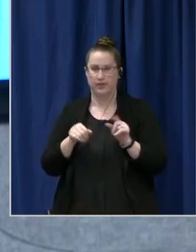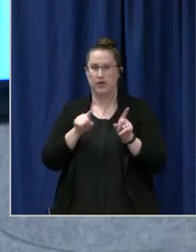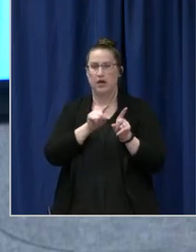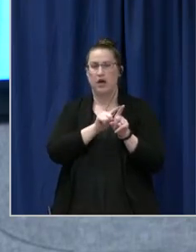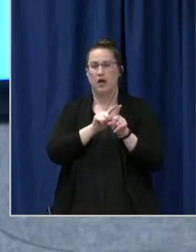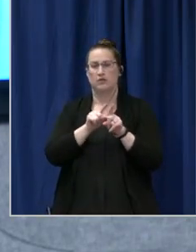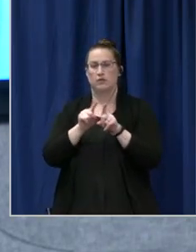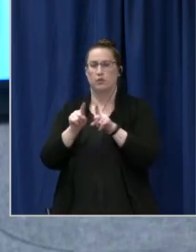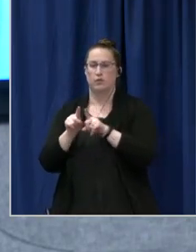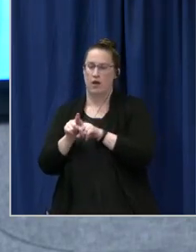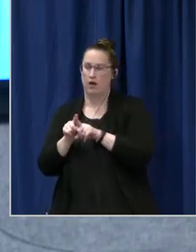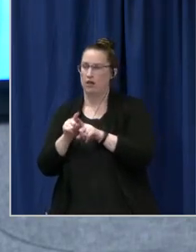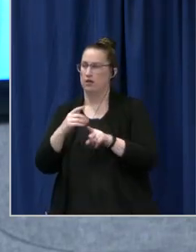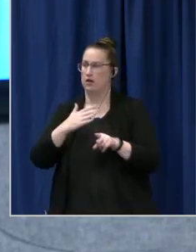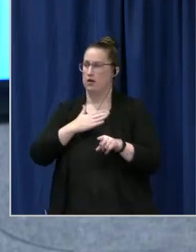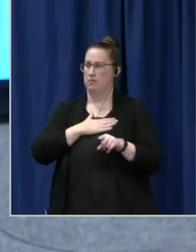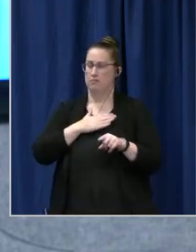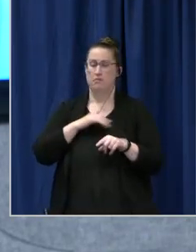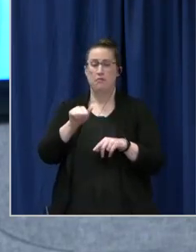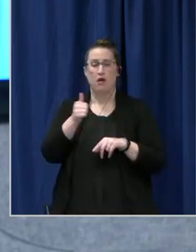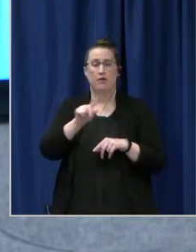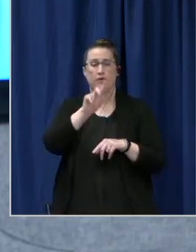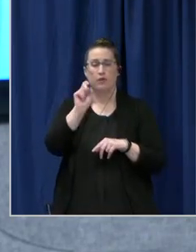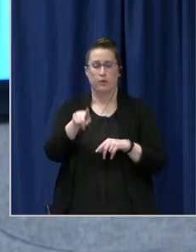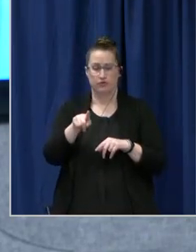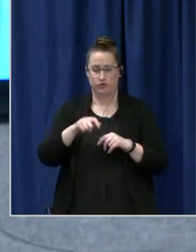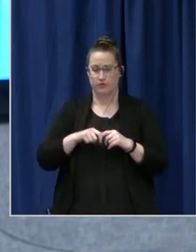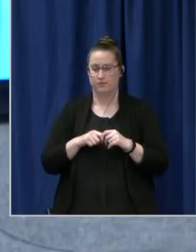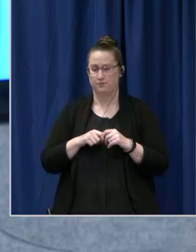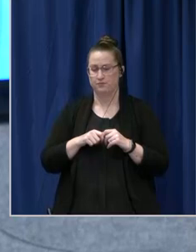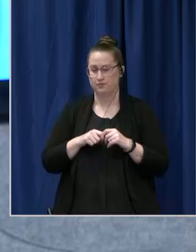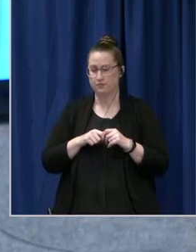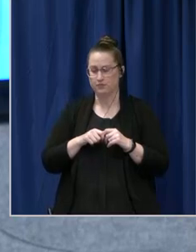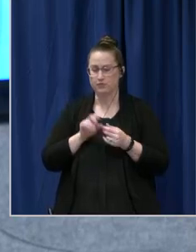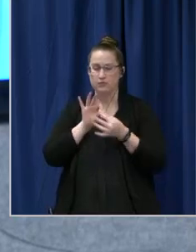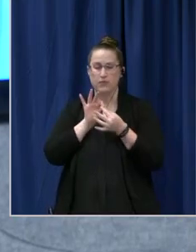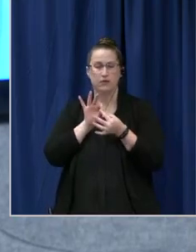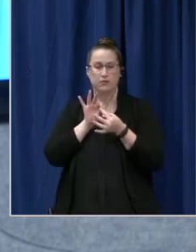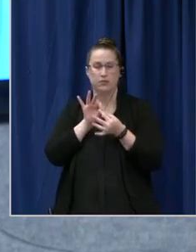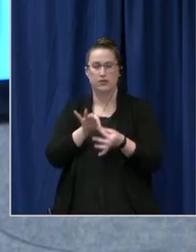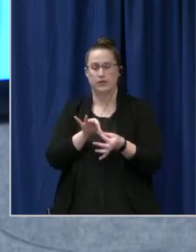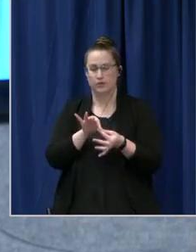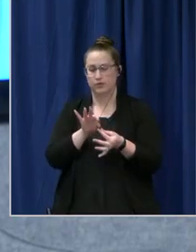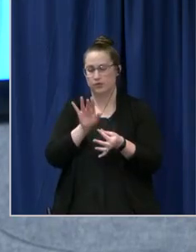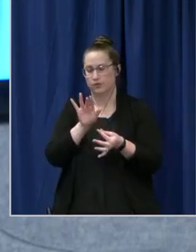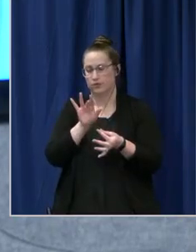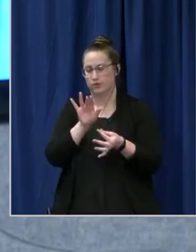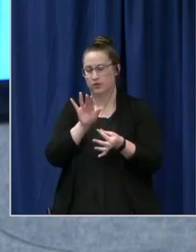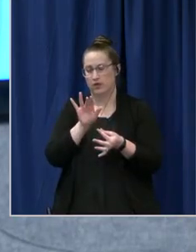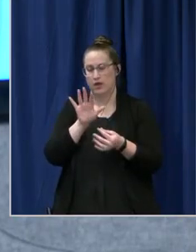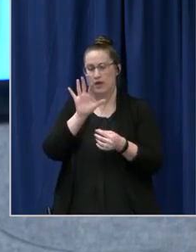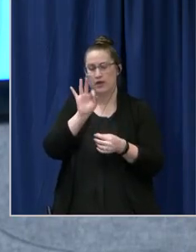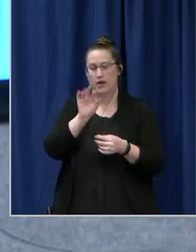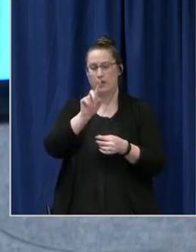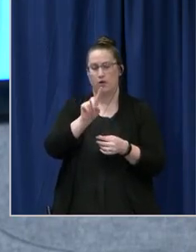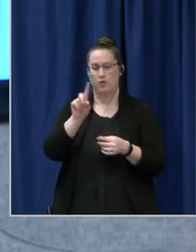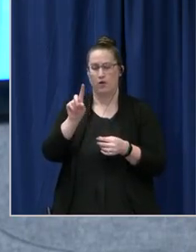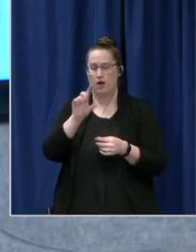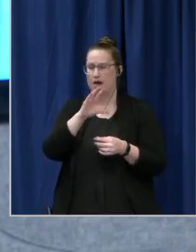well, my other question was pertaining to the 911